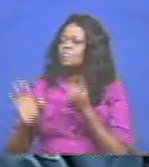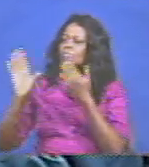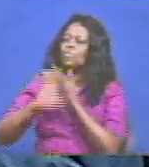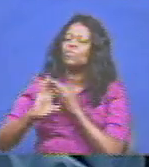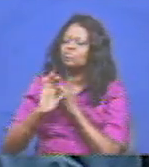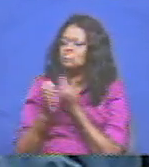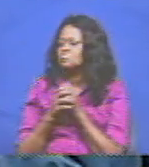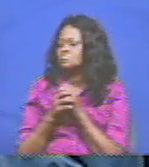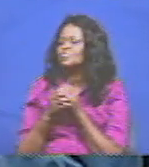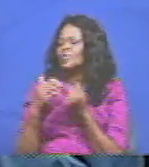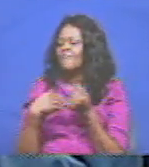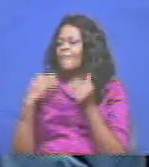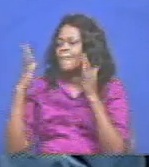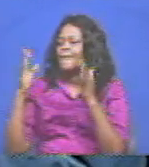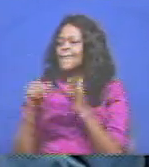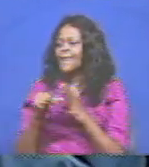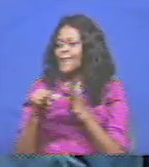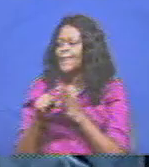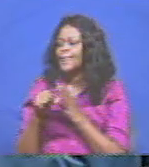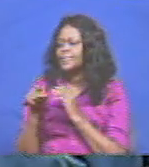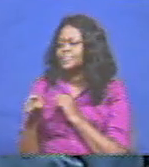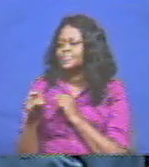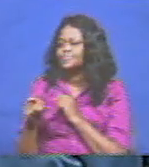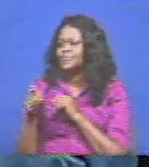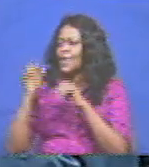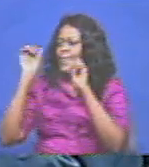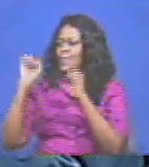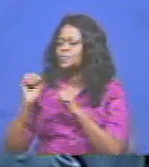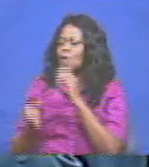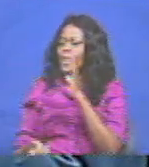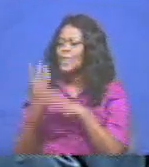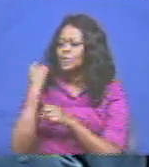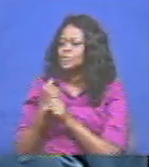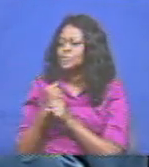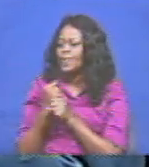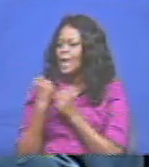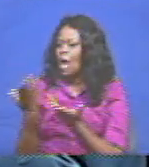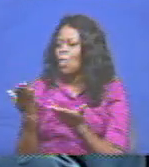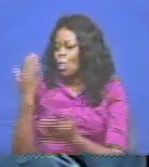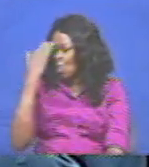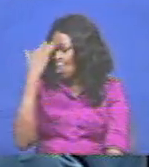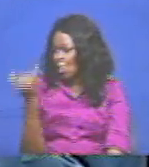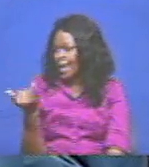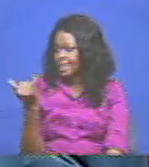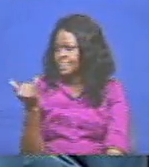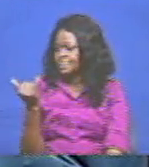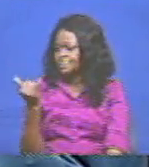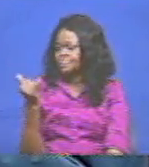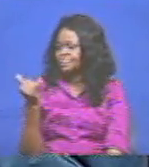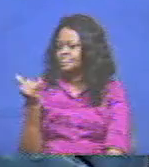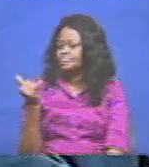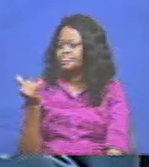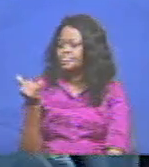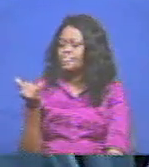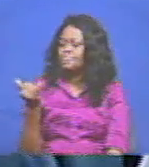whether there's a big gap, mm-hmm. and that gap is how do you create jobs? Because mm-hmm. on your manifesto, yes. it was very clear mm-hmm. that